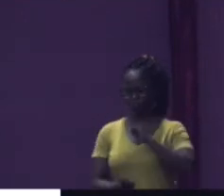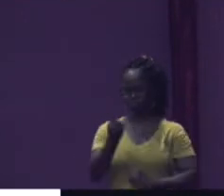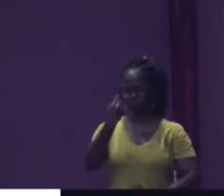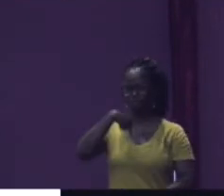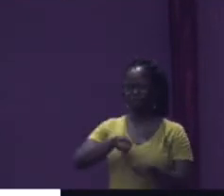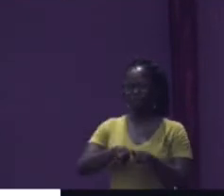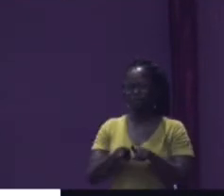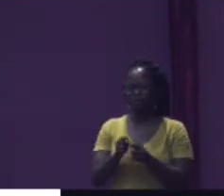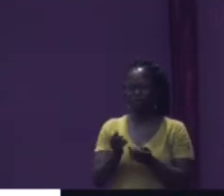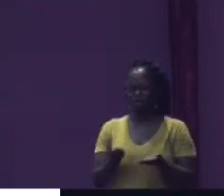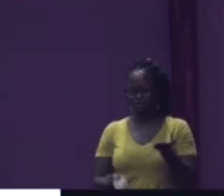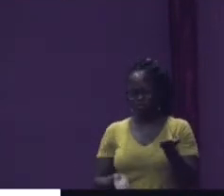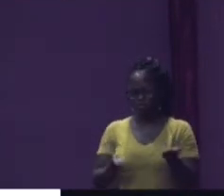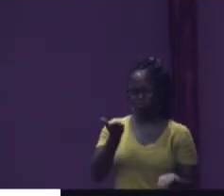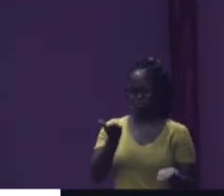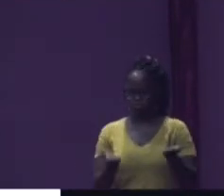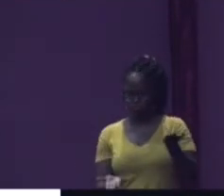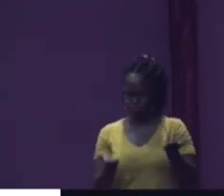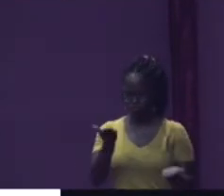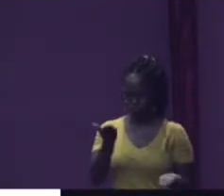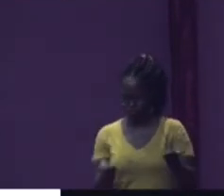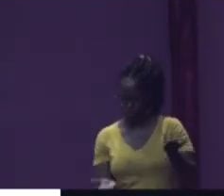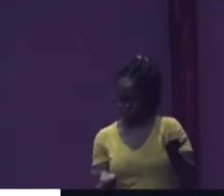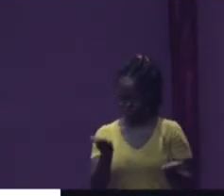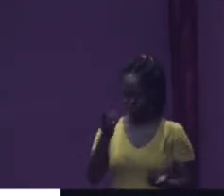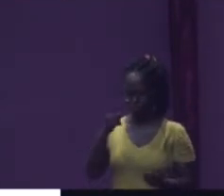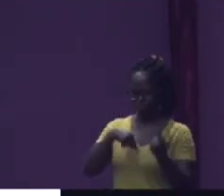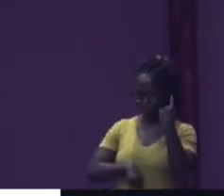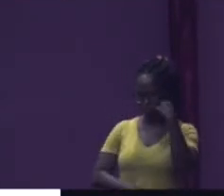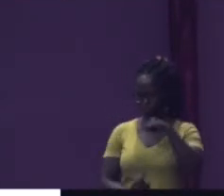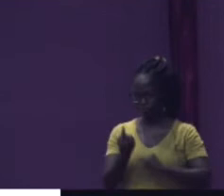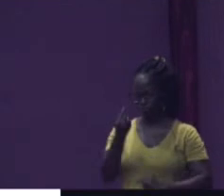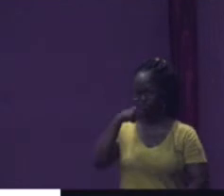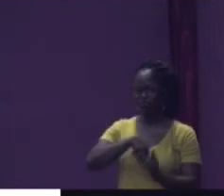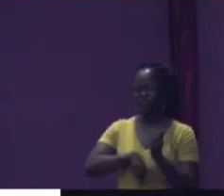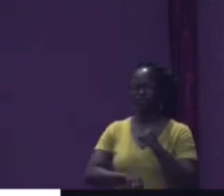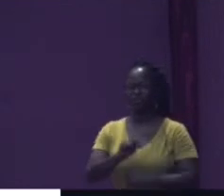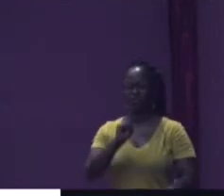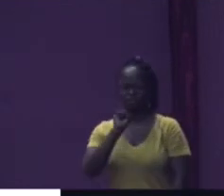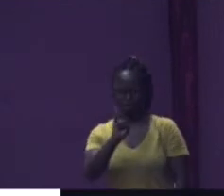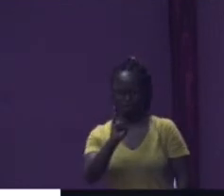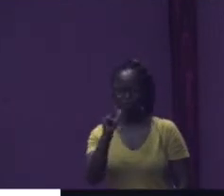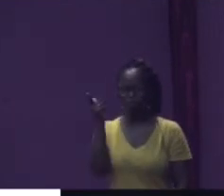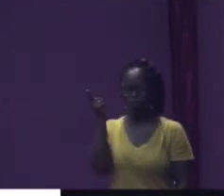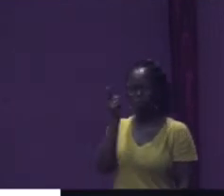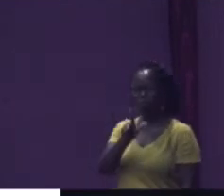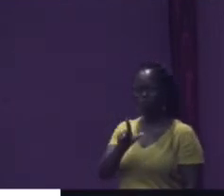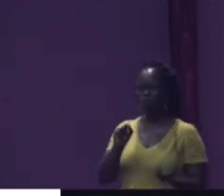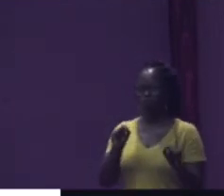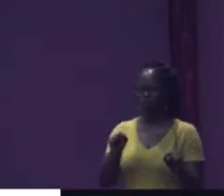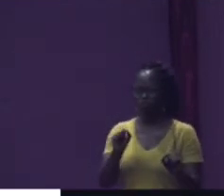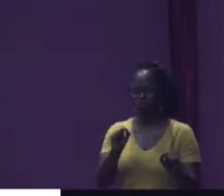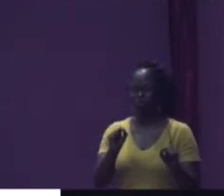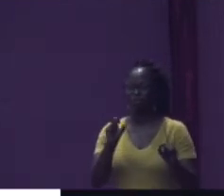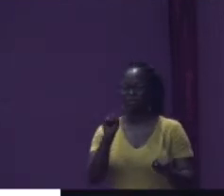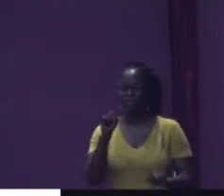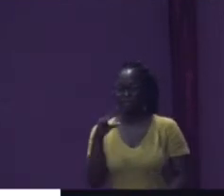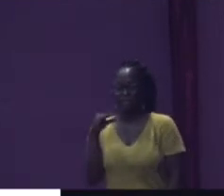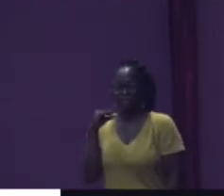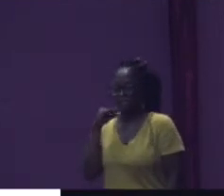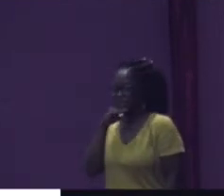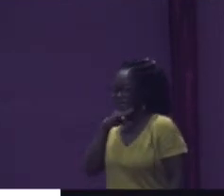opposites. So if you are considered in a too hot state, you get something that the quality, it may not be